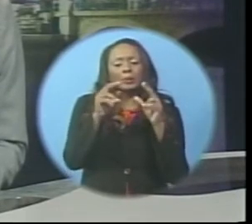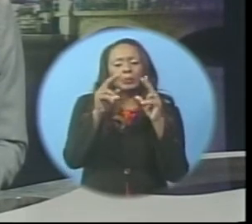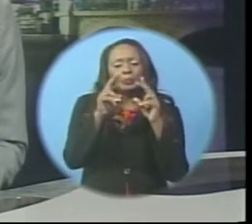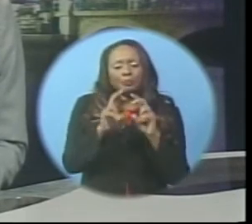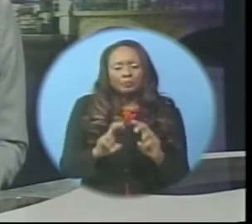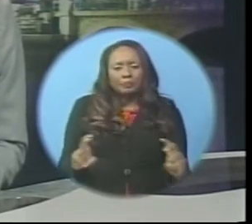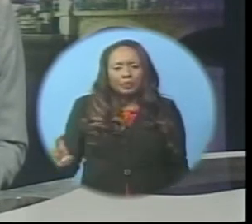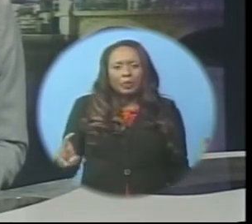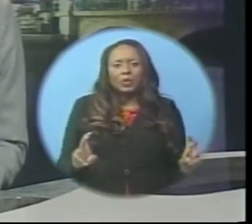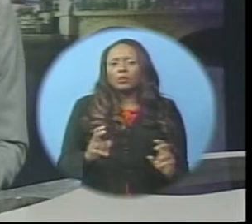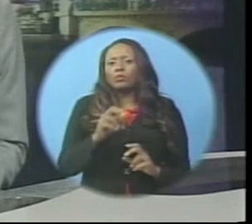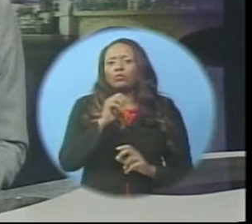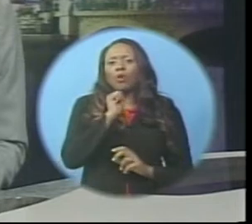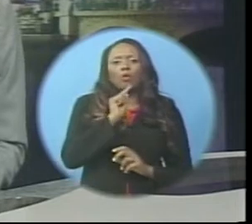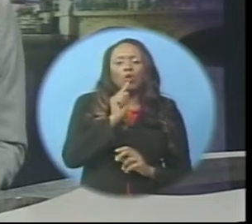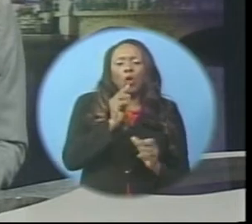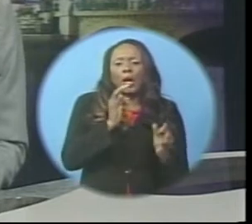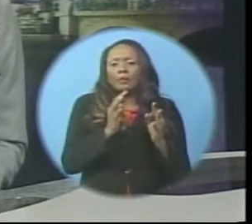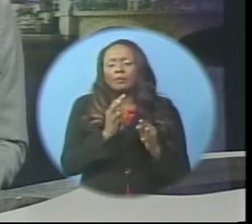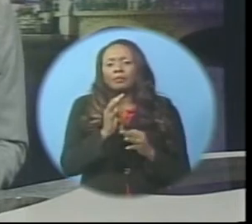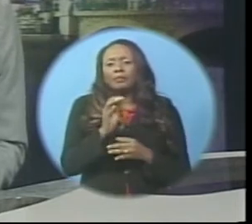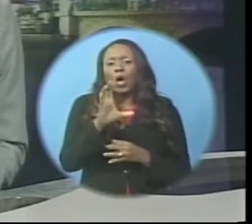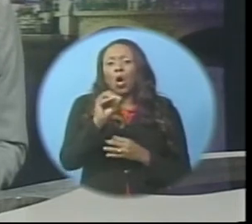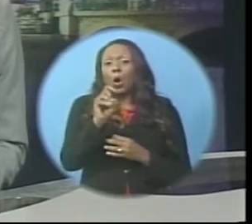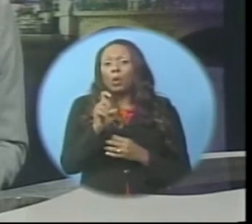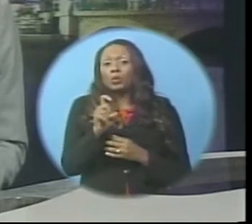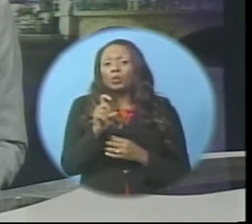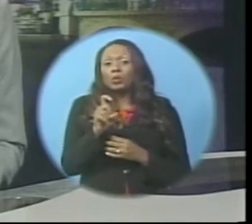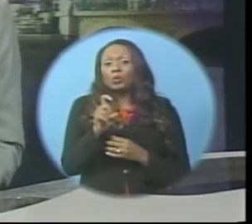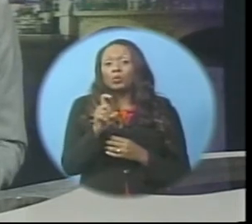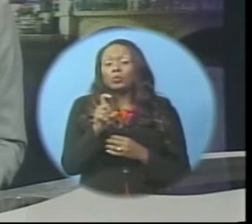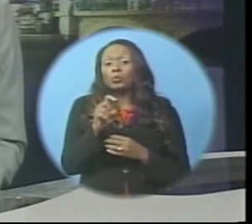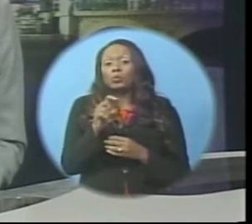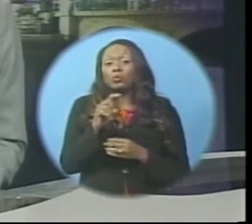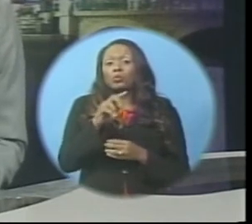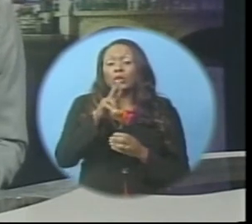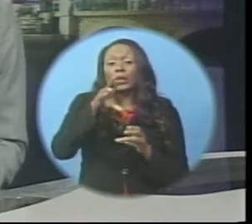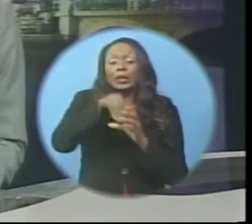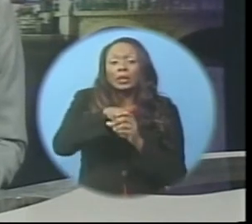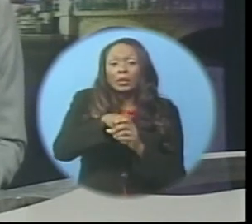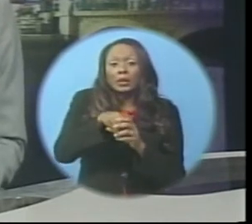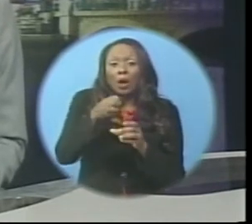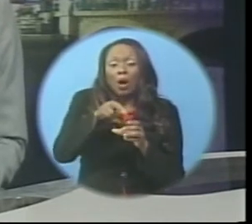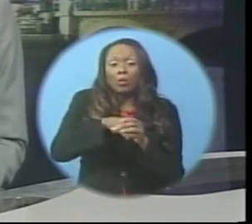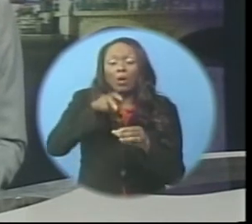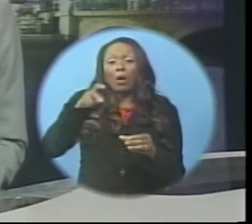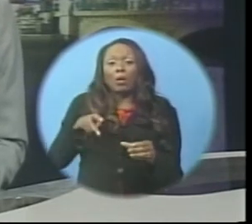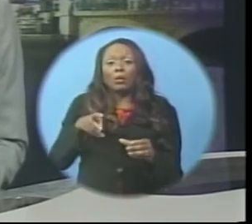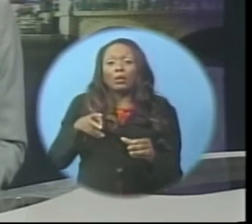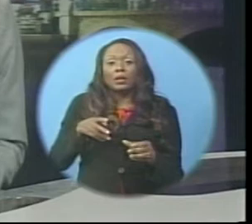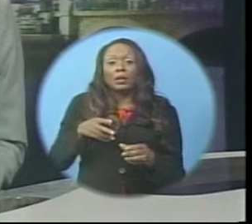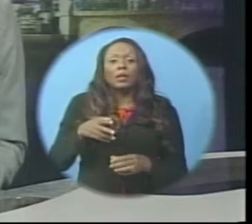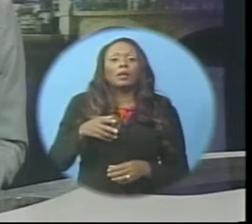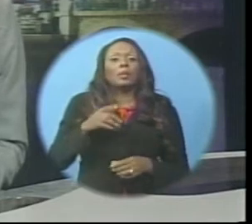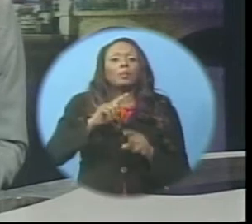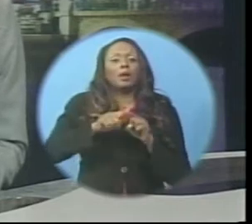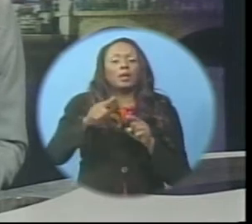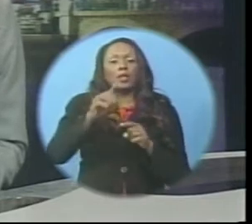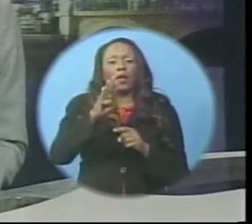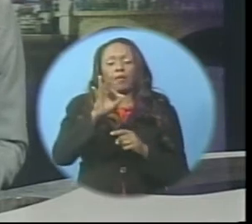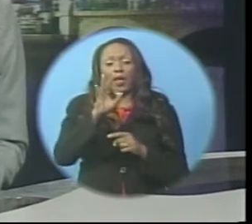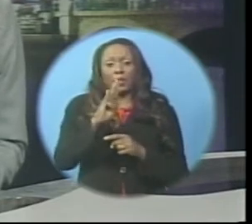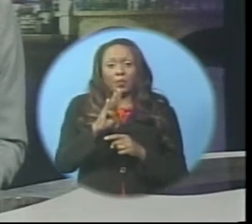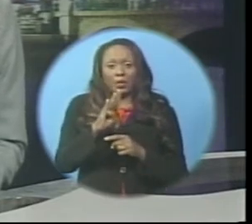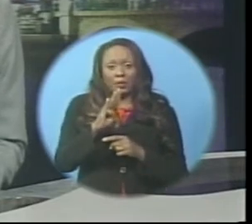liberty to say if Cox was dropped or not. Now, Cox posted on the social media site Facebook this quote, "Thank you to all my